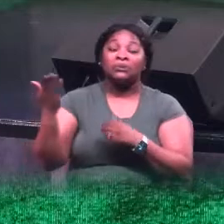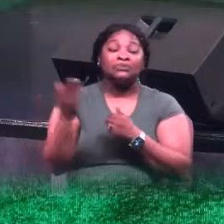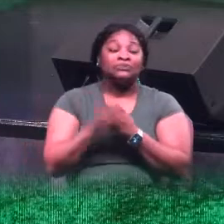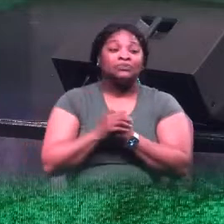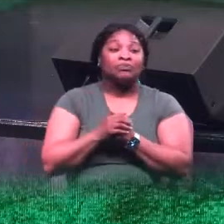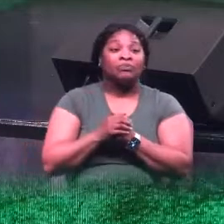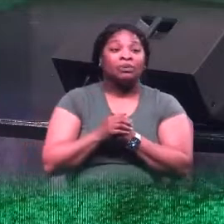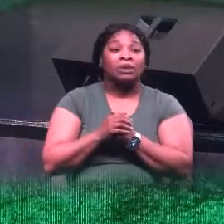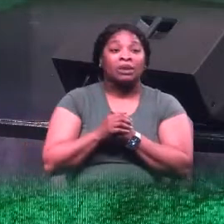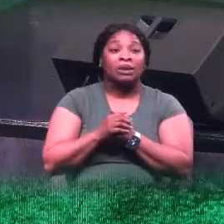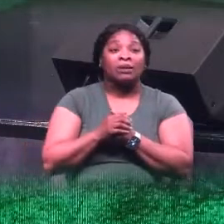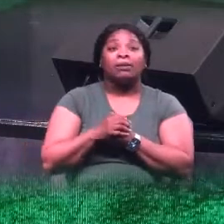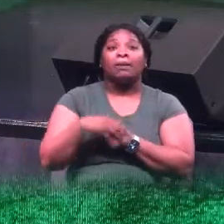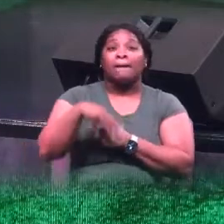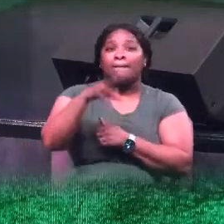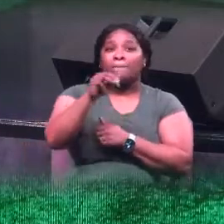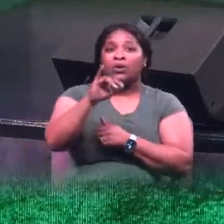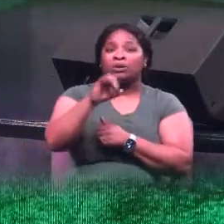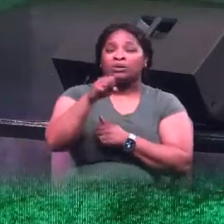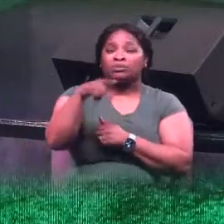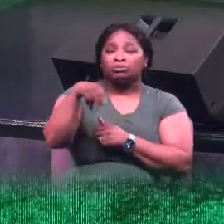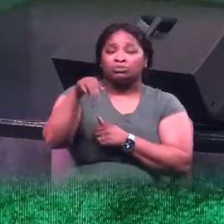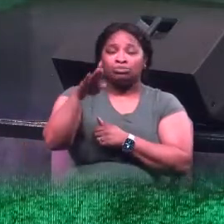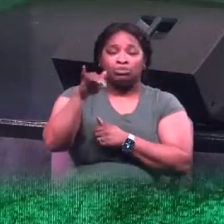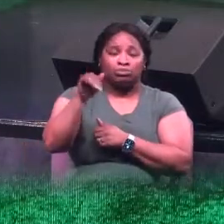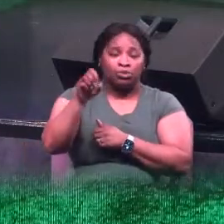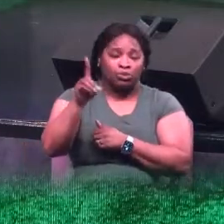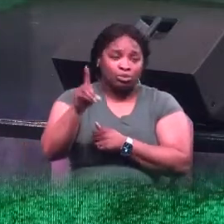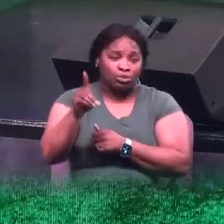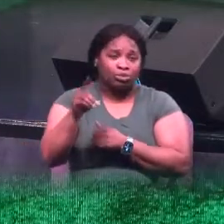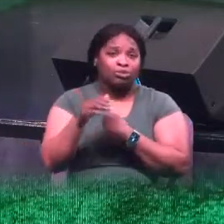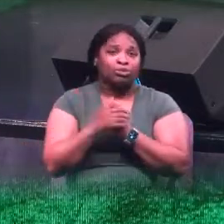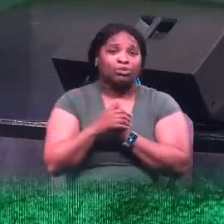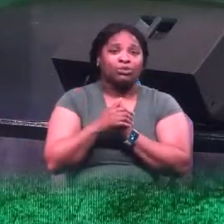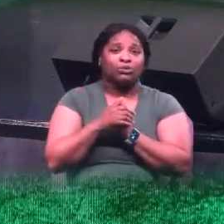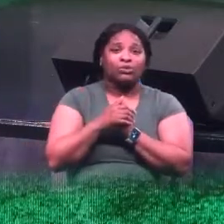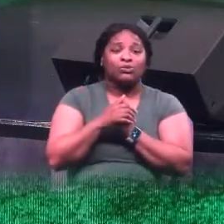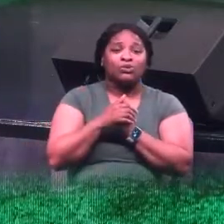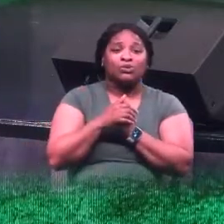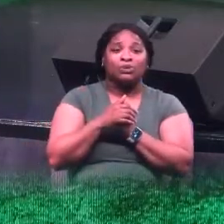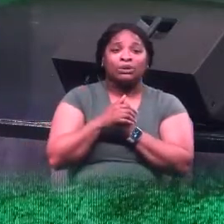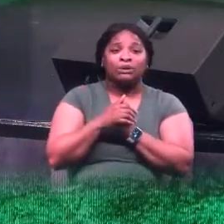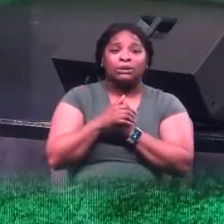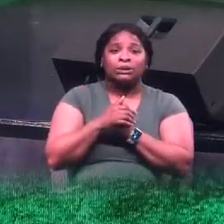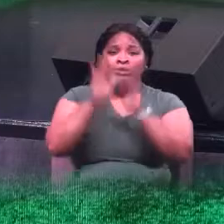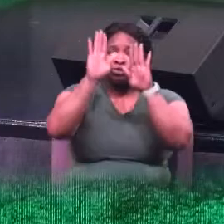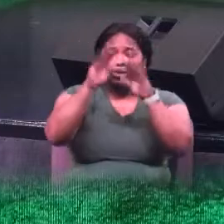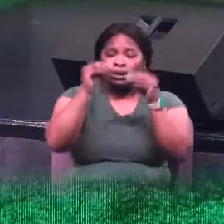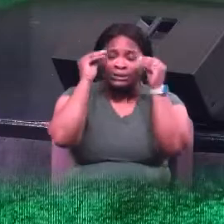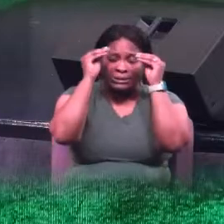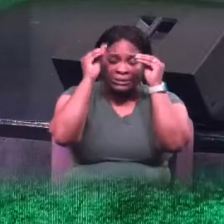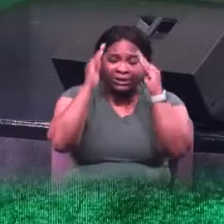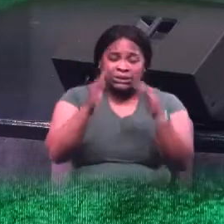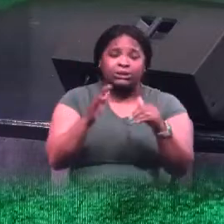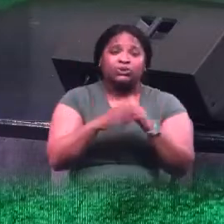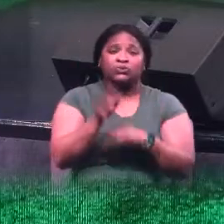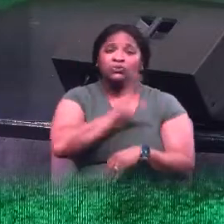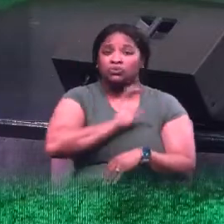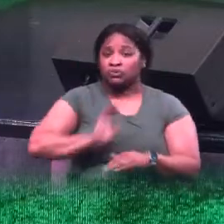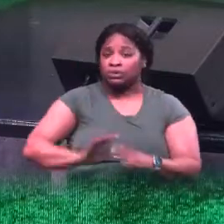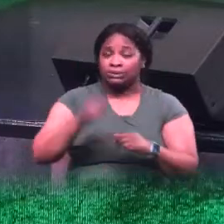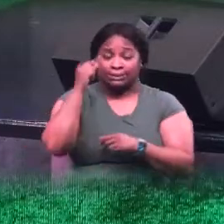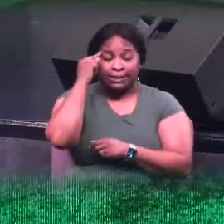Theologian Marcus Borg and Christologist, a great teacher of Christocentric